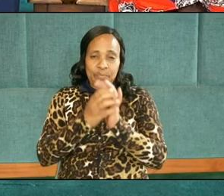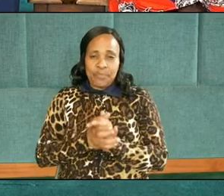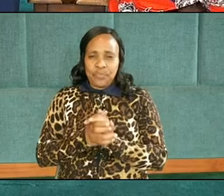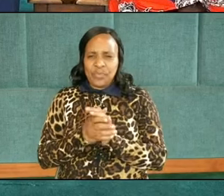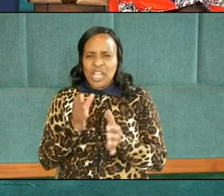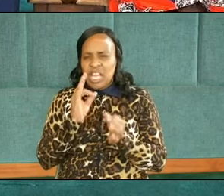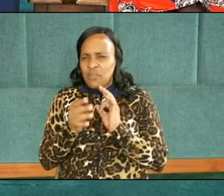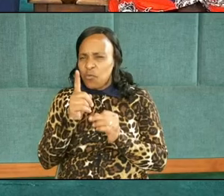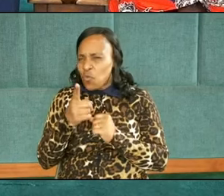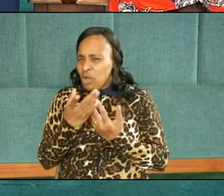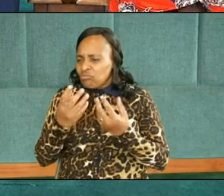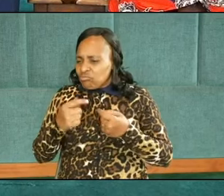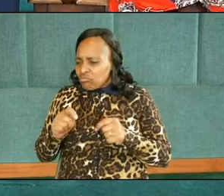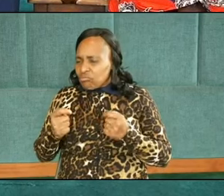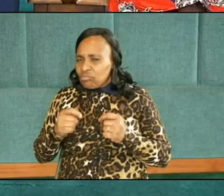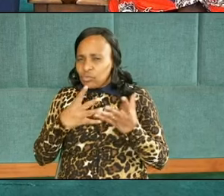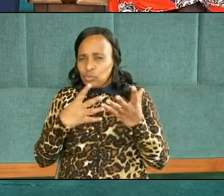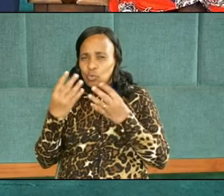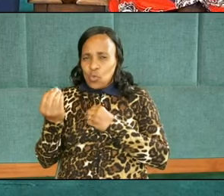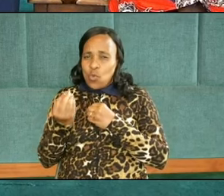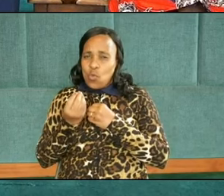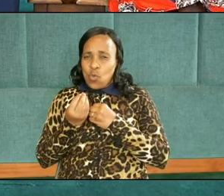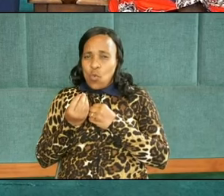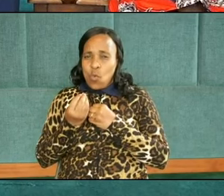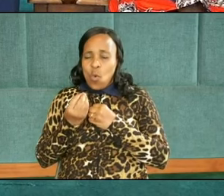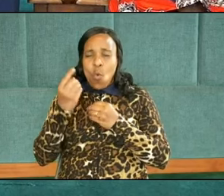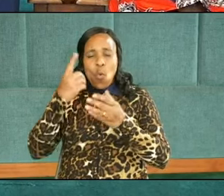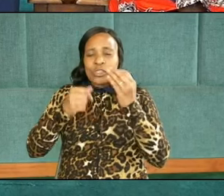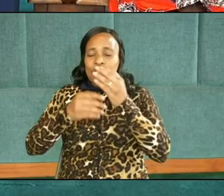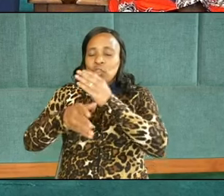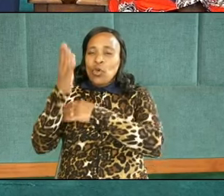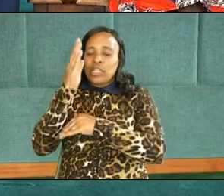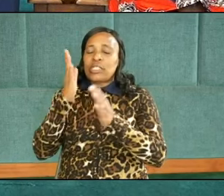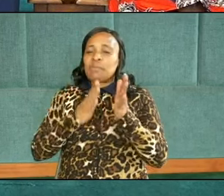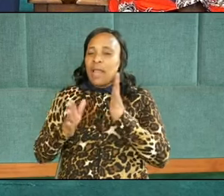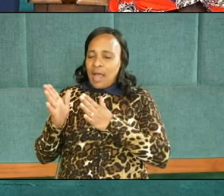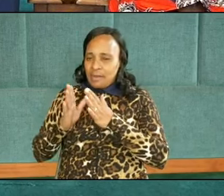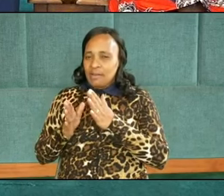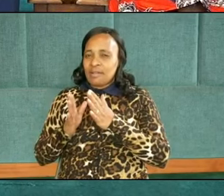if you're tempted to gossip, what's God's plan, Elsie?